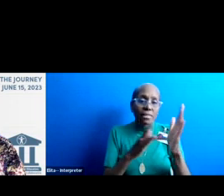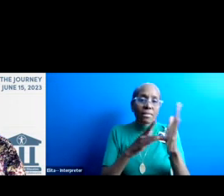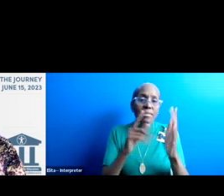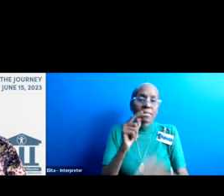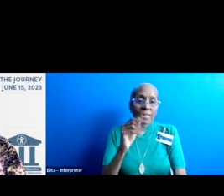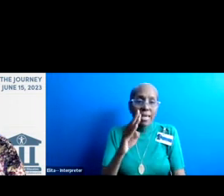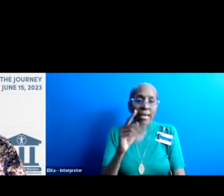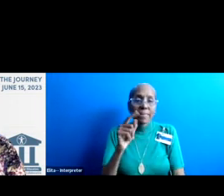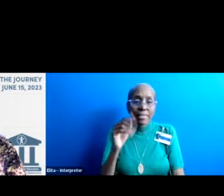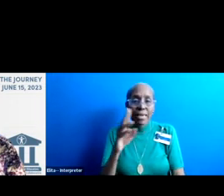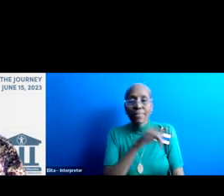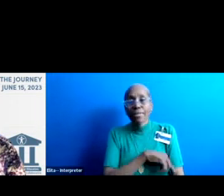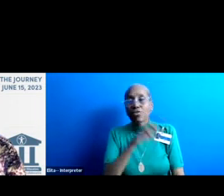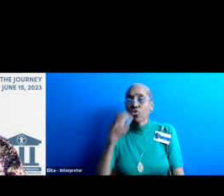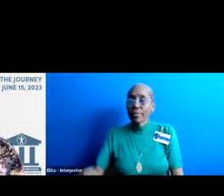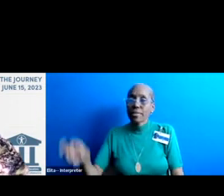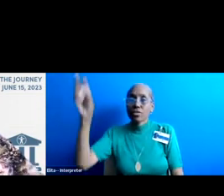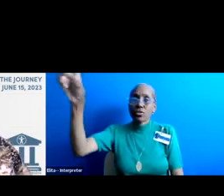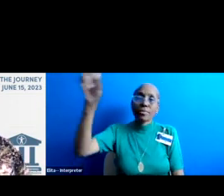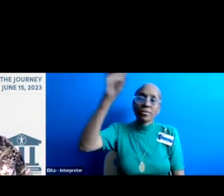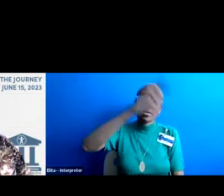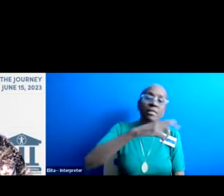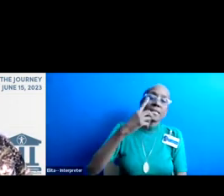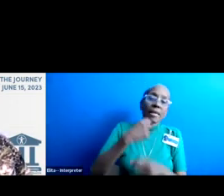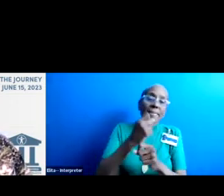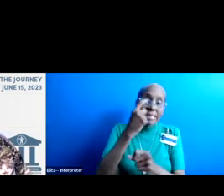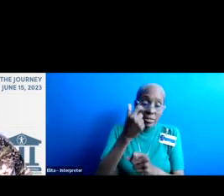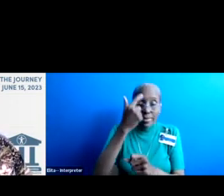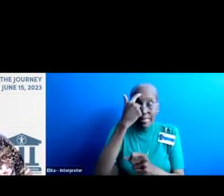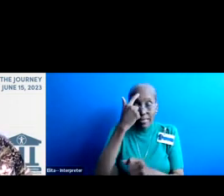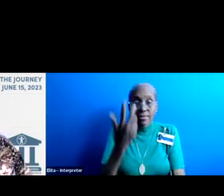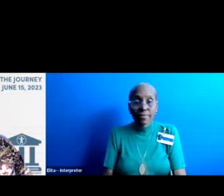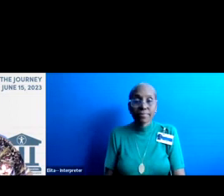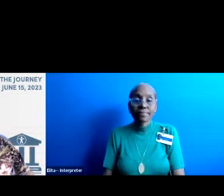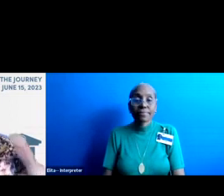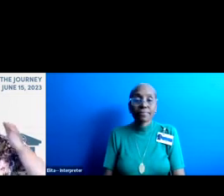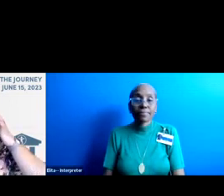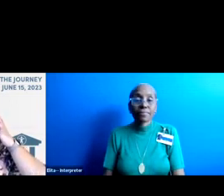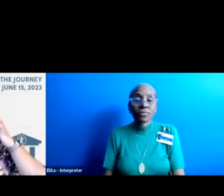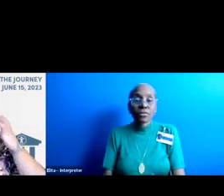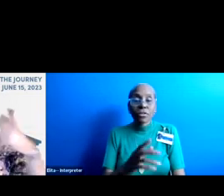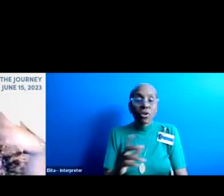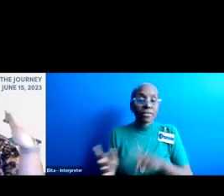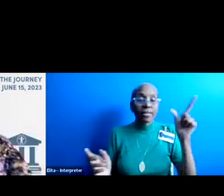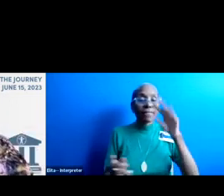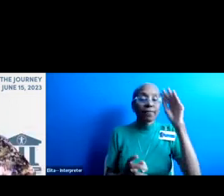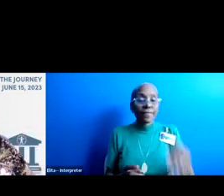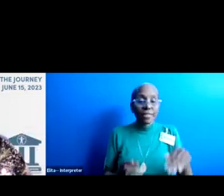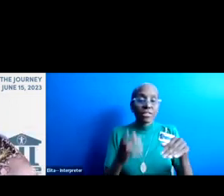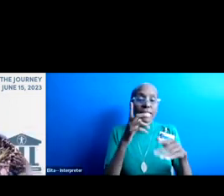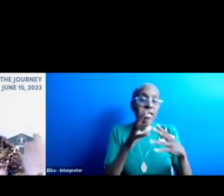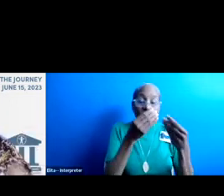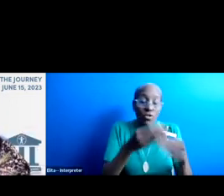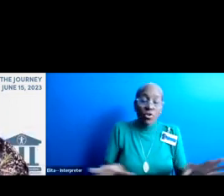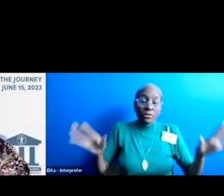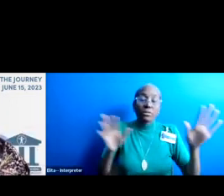Tab. And then it jumps over. Okay, now it's starting to make a little bit of sense. But what is all of this over here in this left menu to just get lost